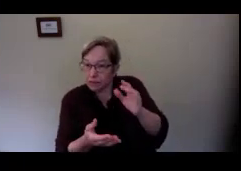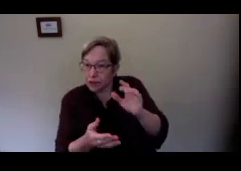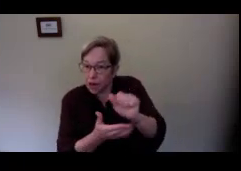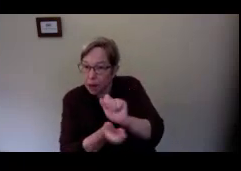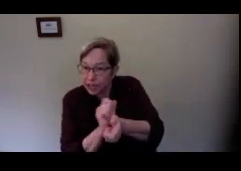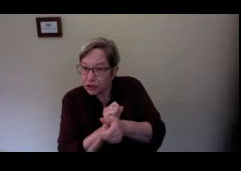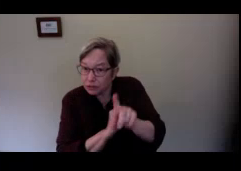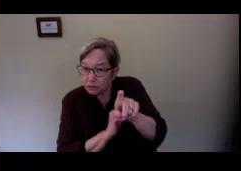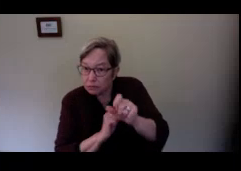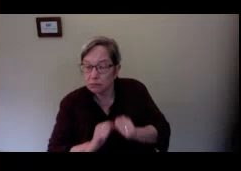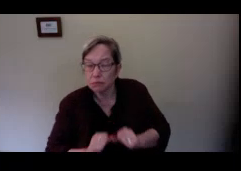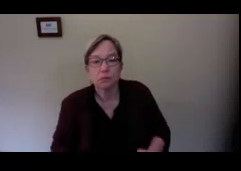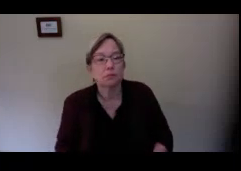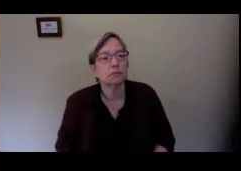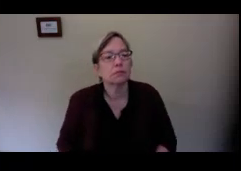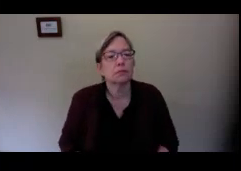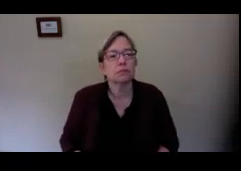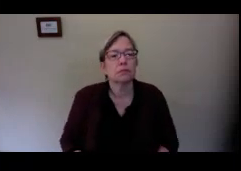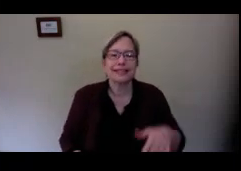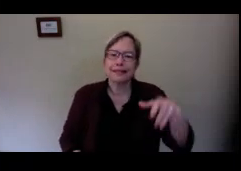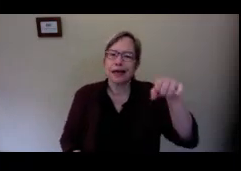slide.